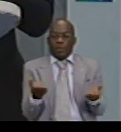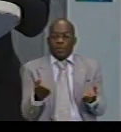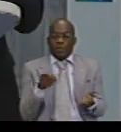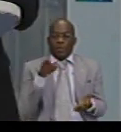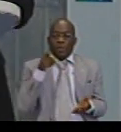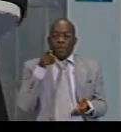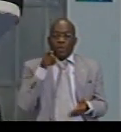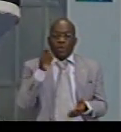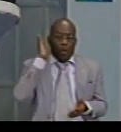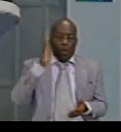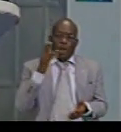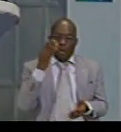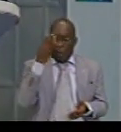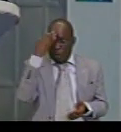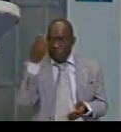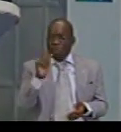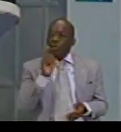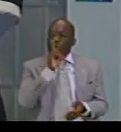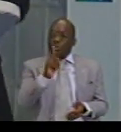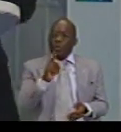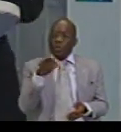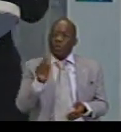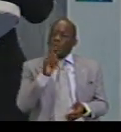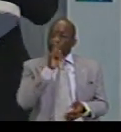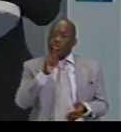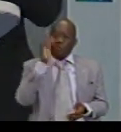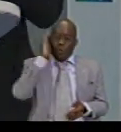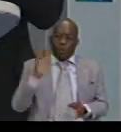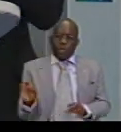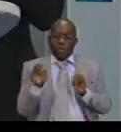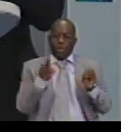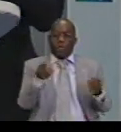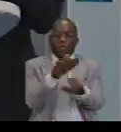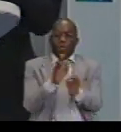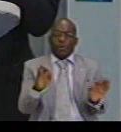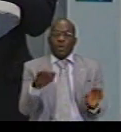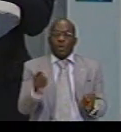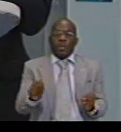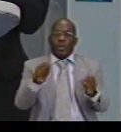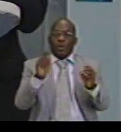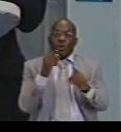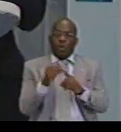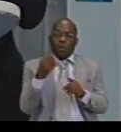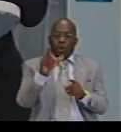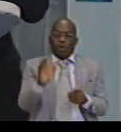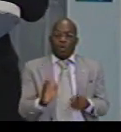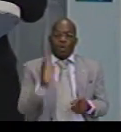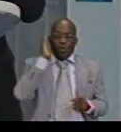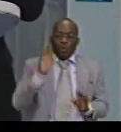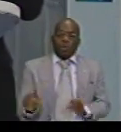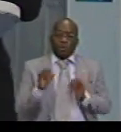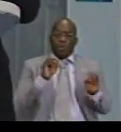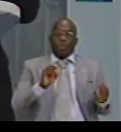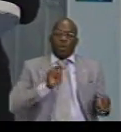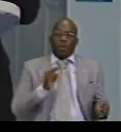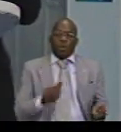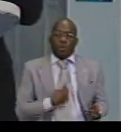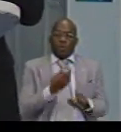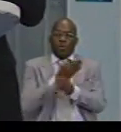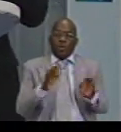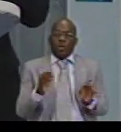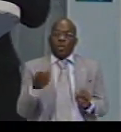You will know the truth, and the truth shall set you free. The word of God shall set someone free. The word of God will set you